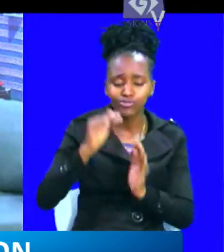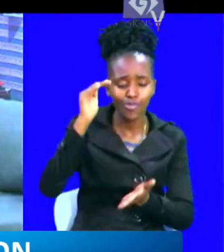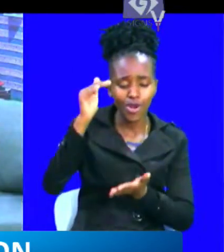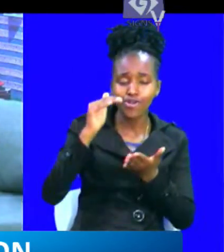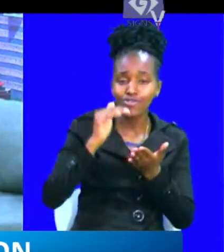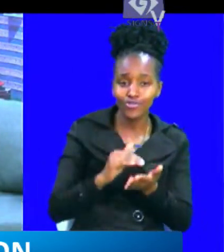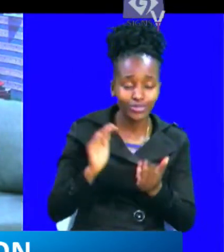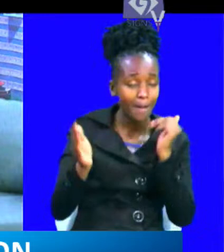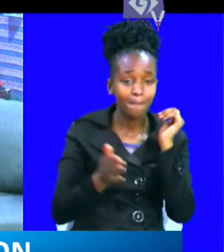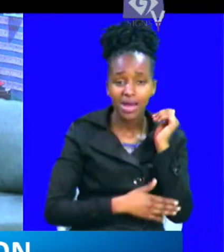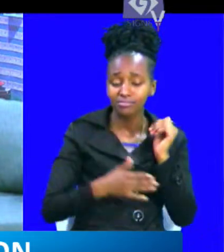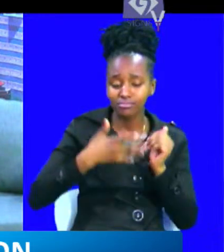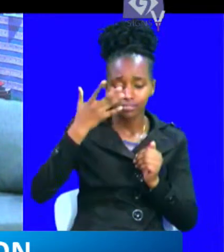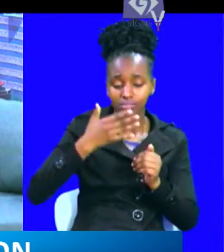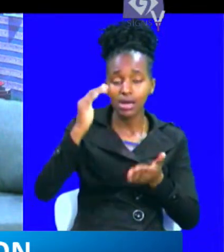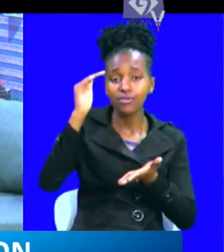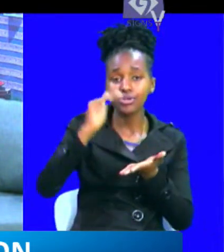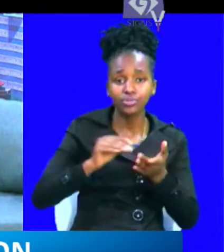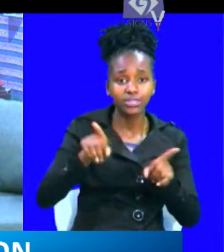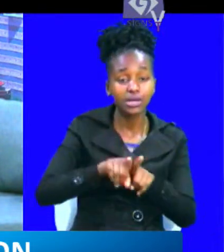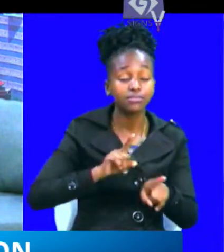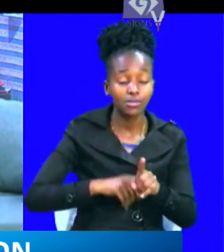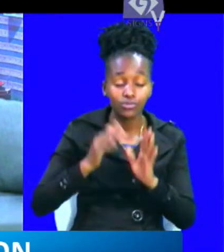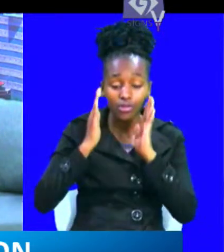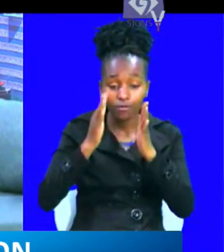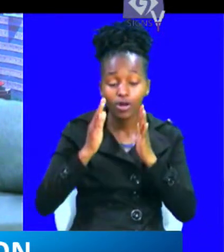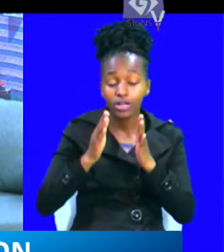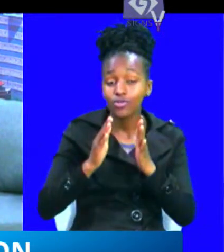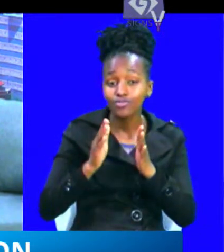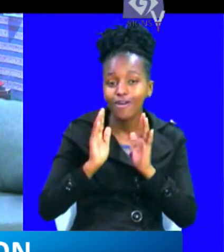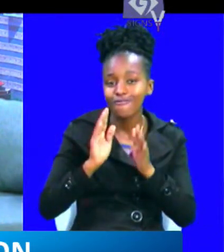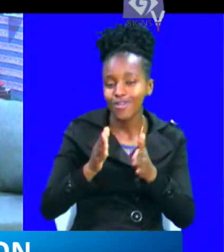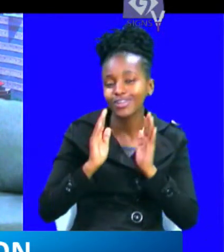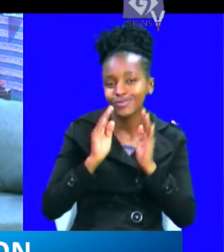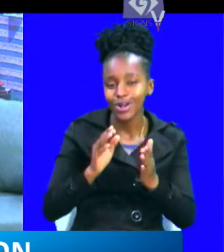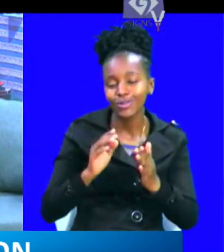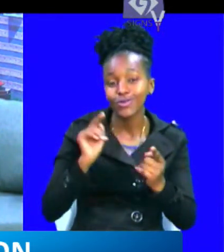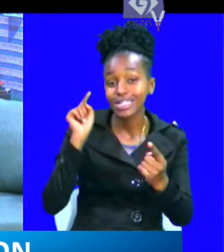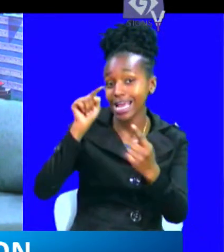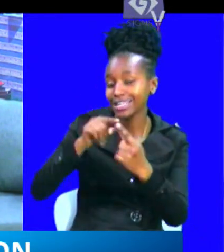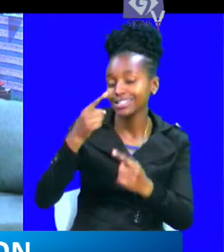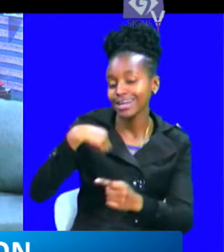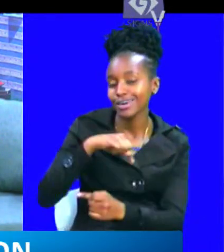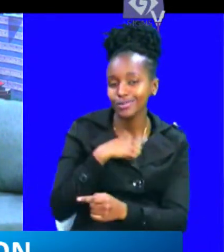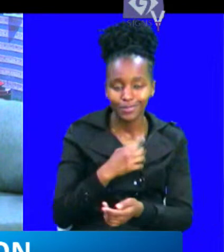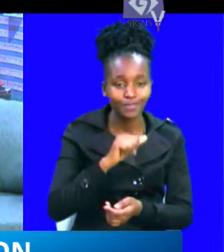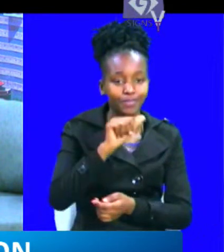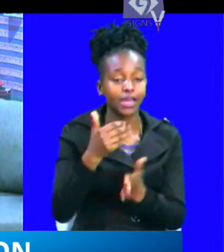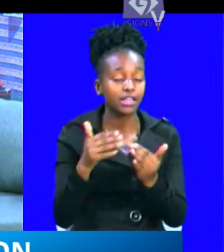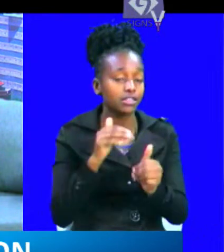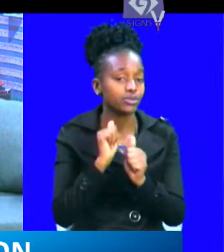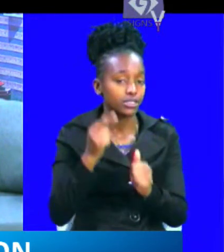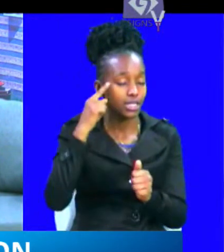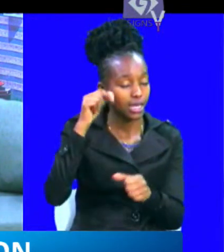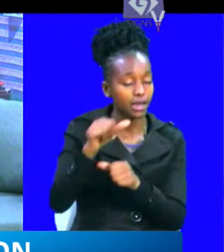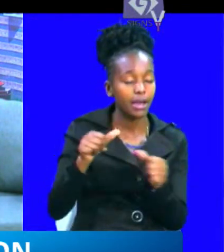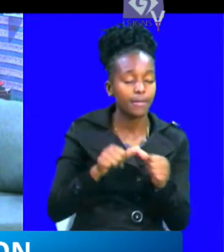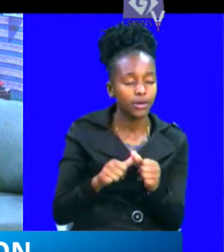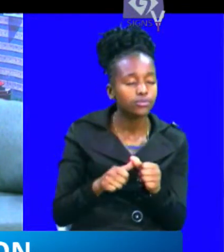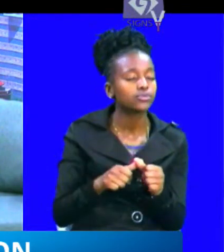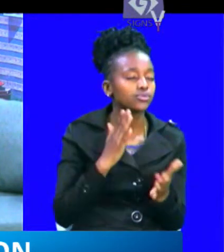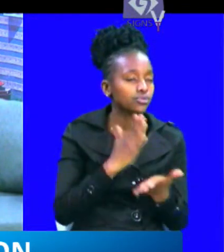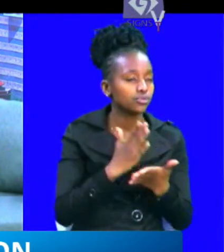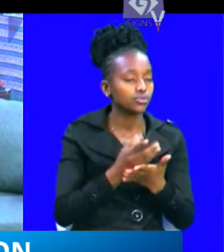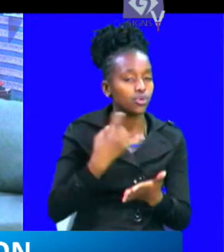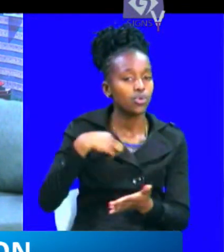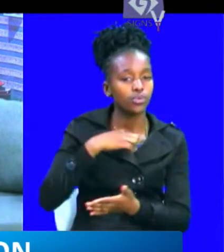where are we in terms of our target. So that's quite interesting. And the other thing we thought of, as much as we're planting trees, we're